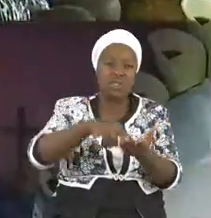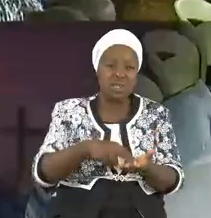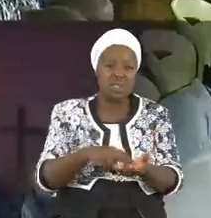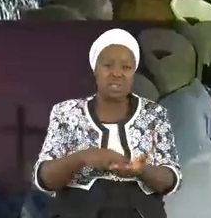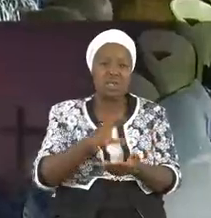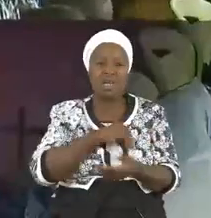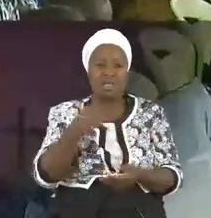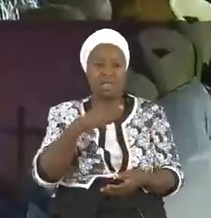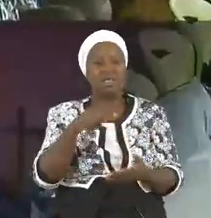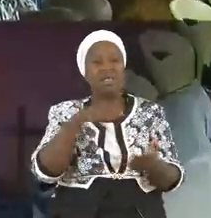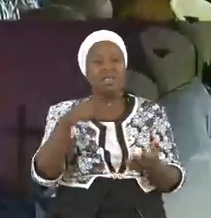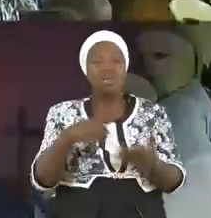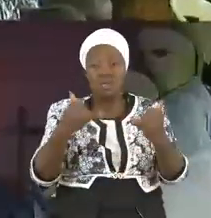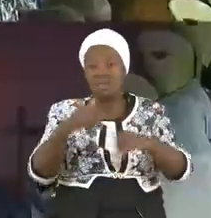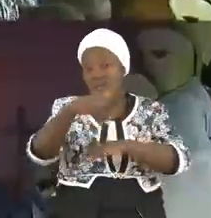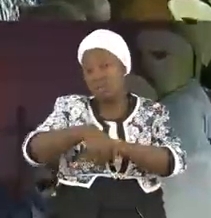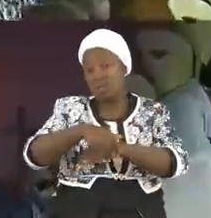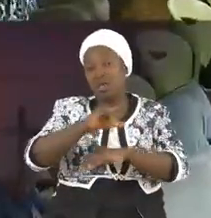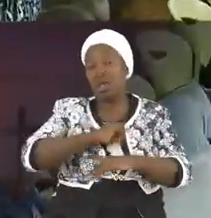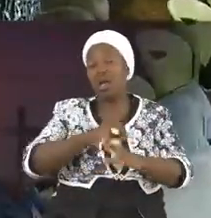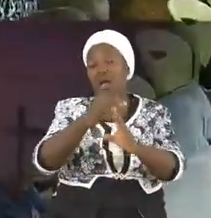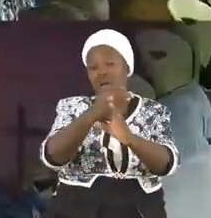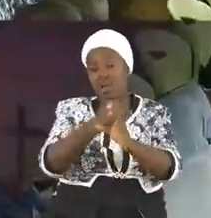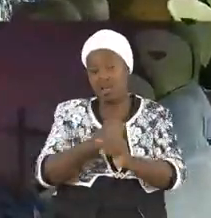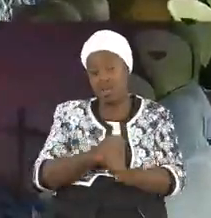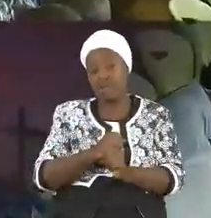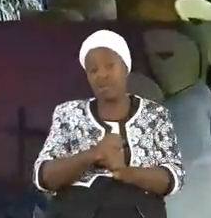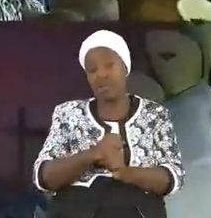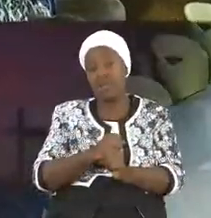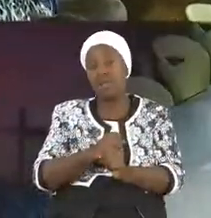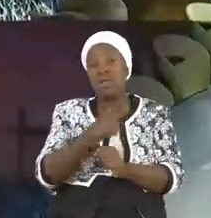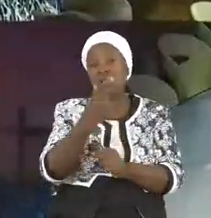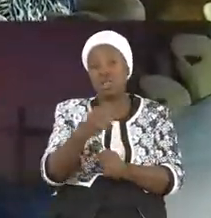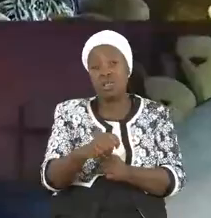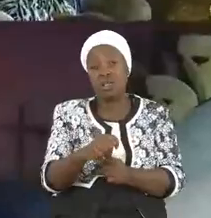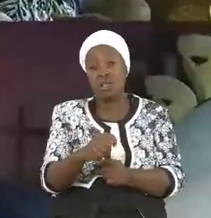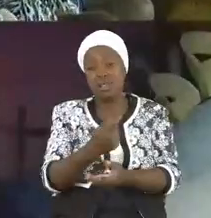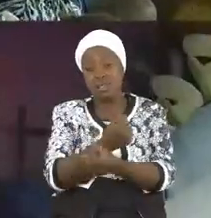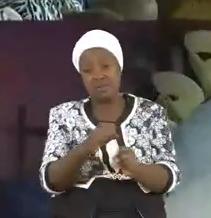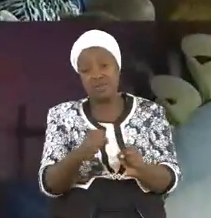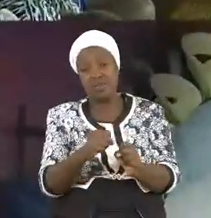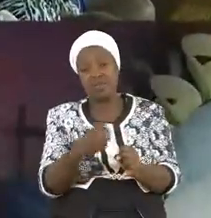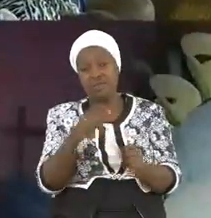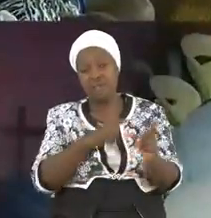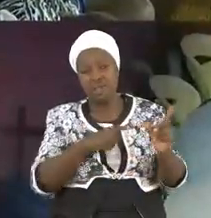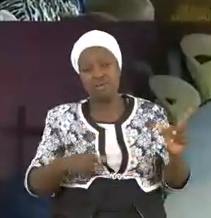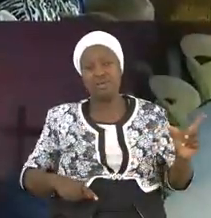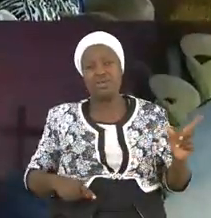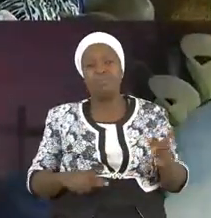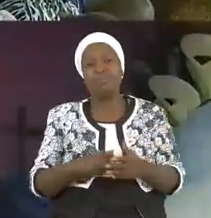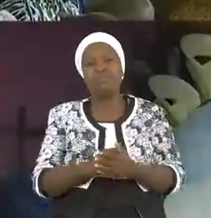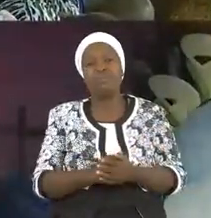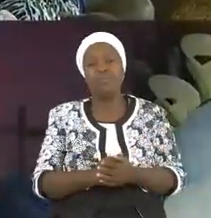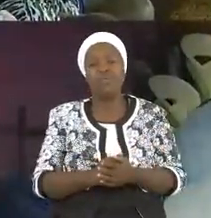tonight I receive the redemption, the salvation of the Lord, the joy